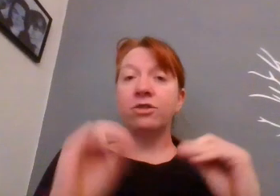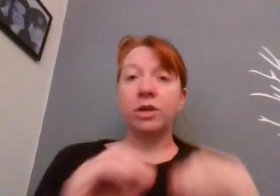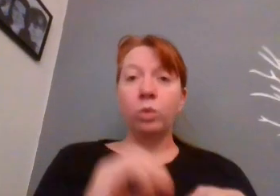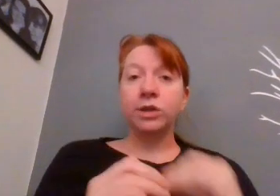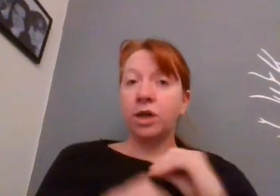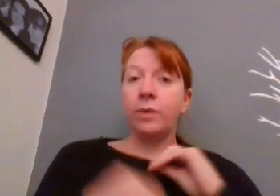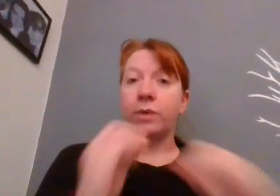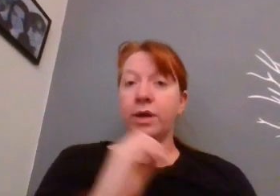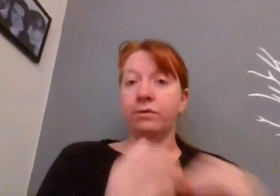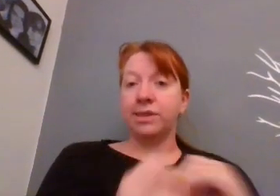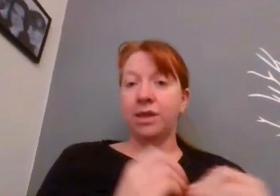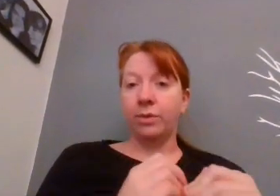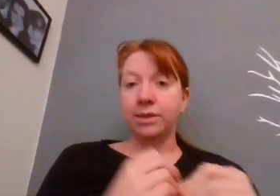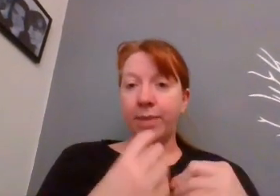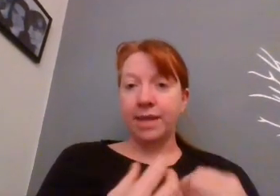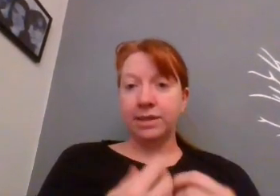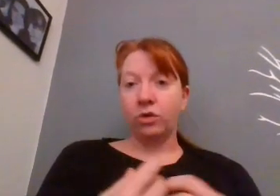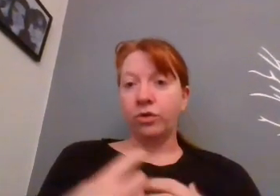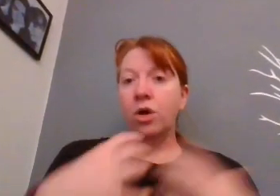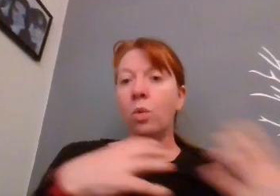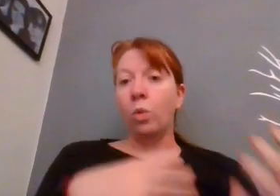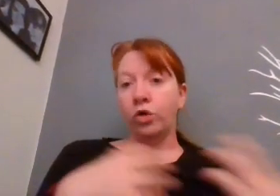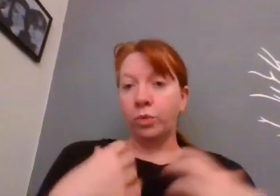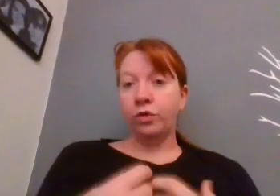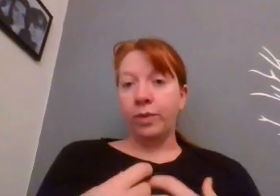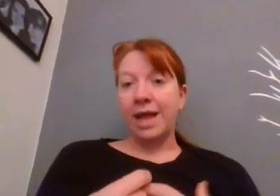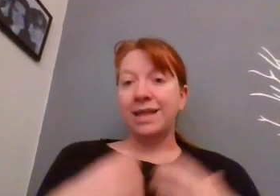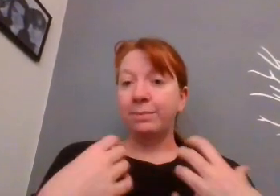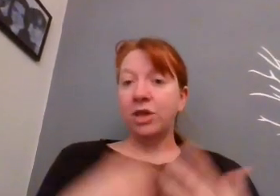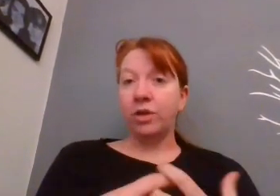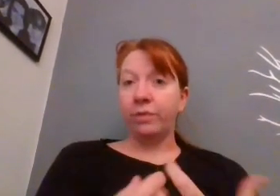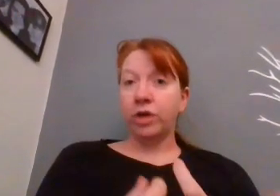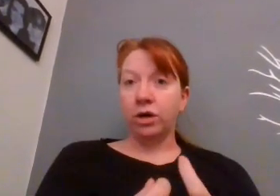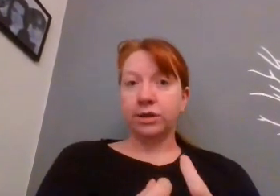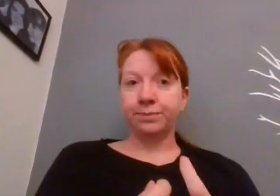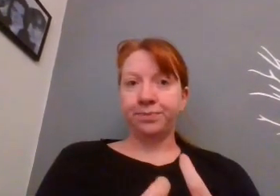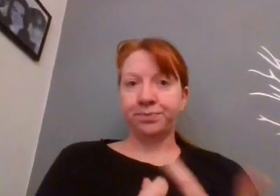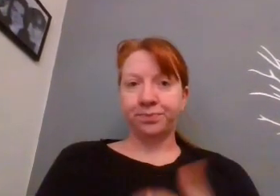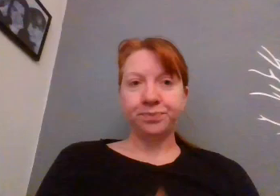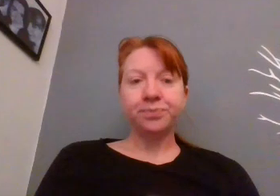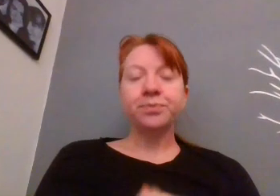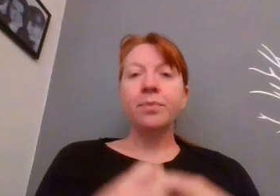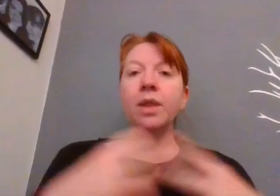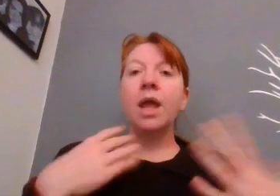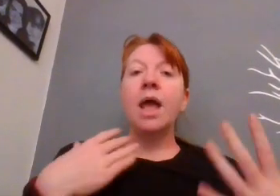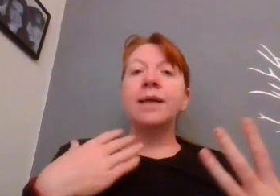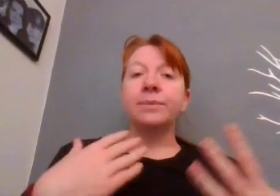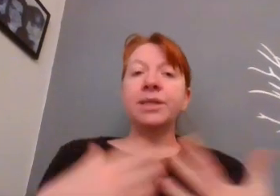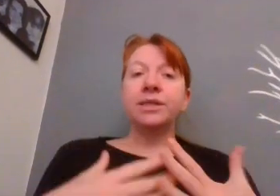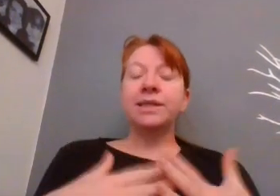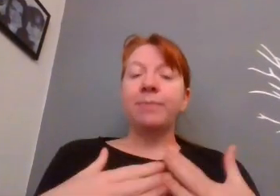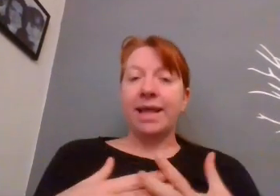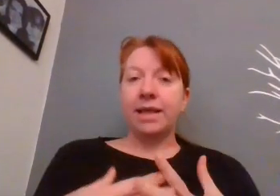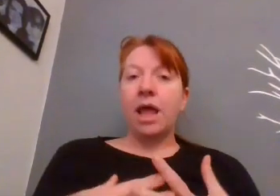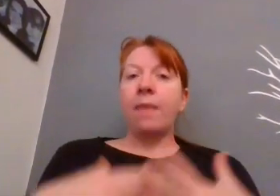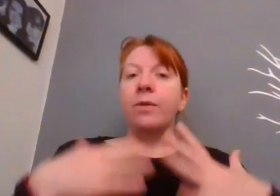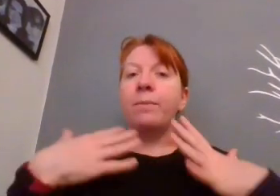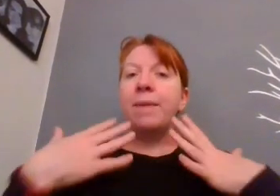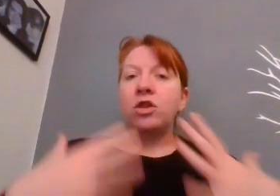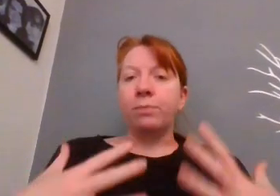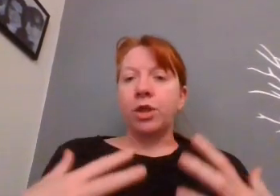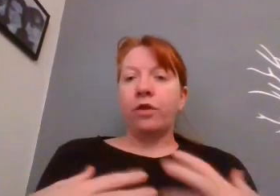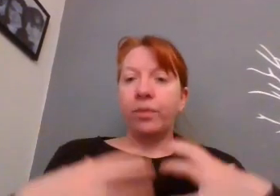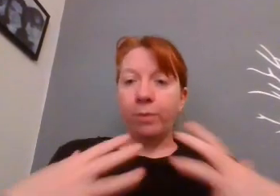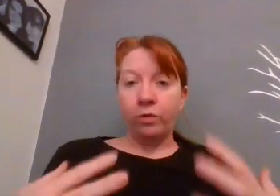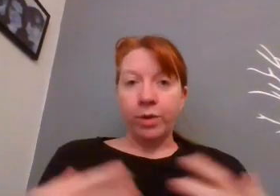that time actually was going quicker and slower depending on what you were doing, and he measured it with clocks. So this meant that